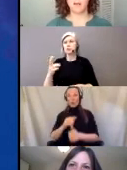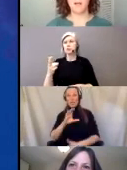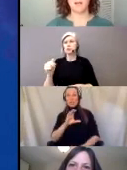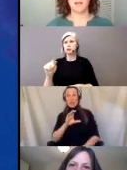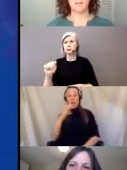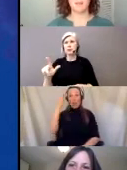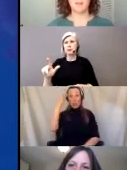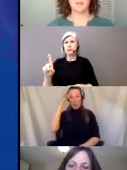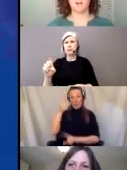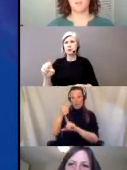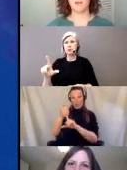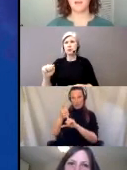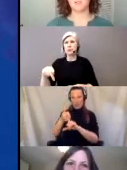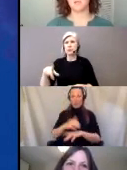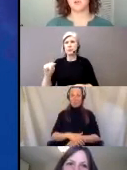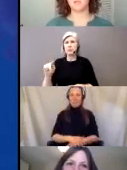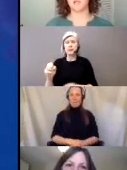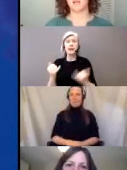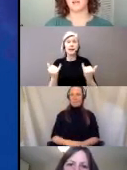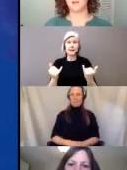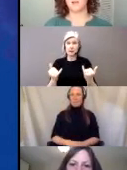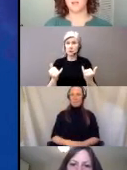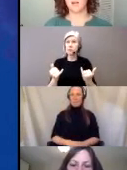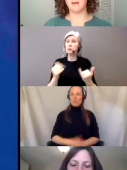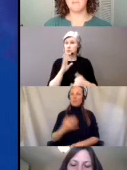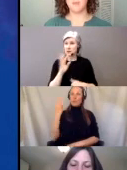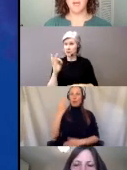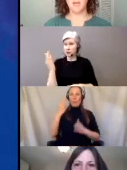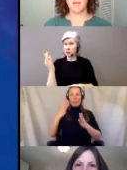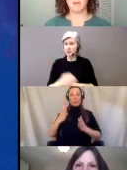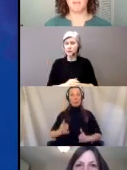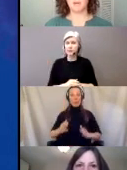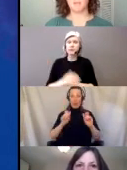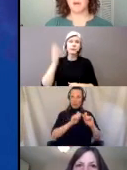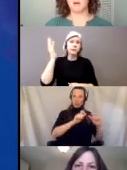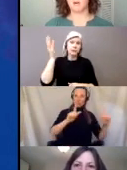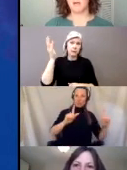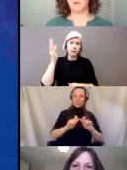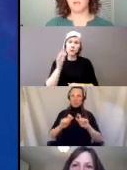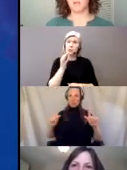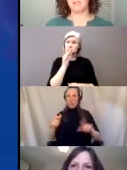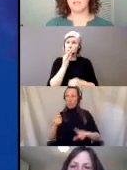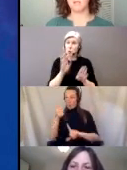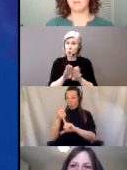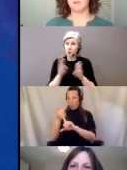We will start the official presentation in a few minutes. Guest speakers will be sharing their